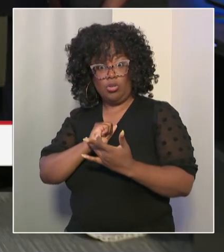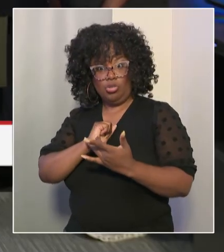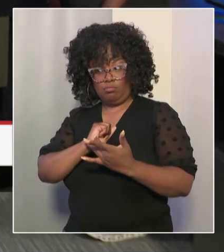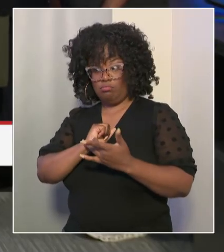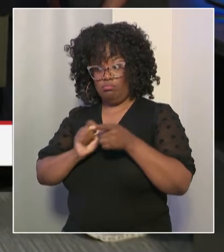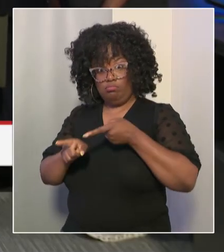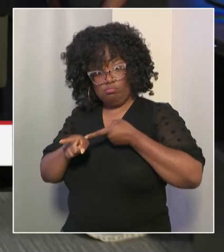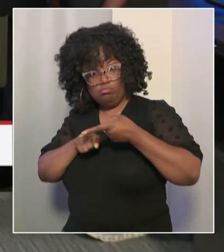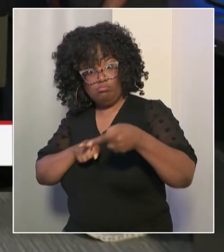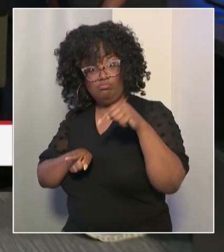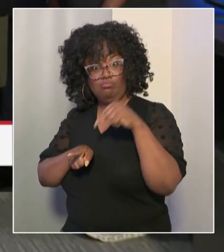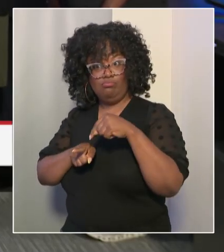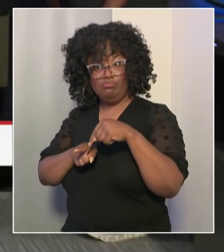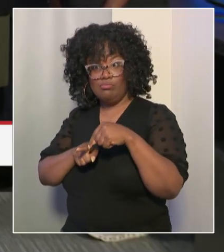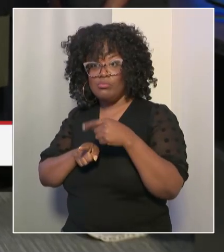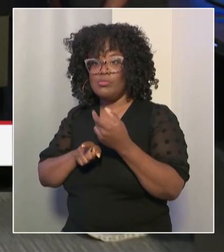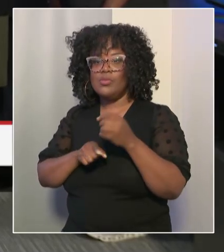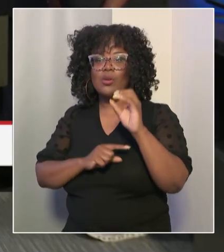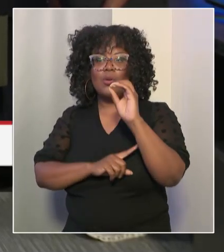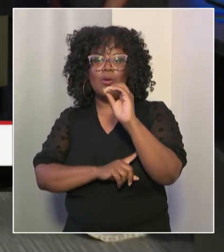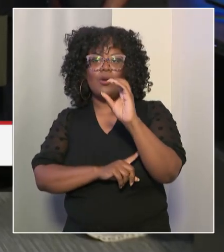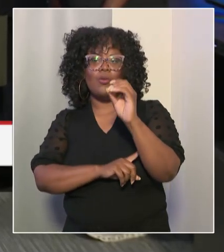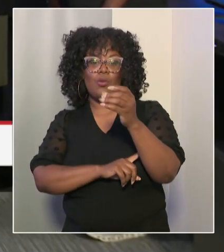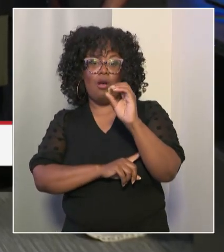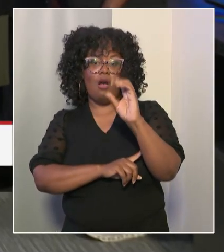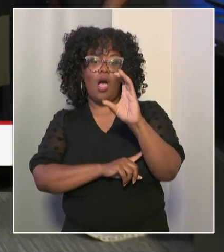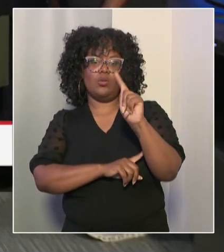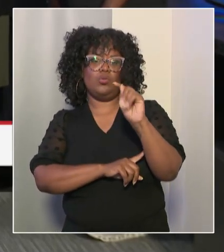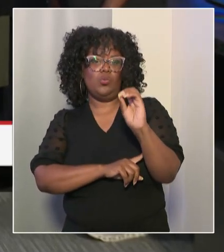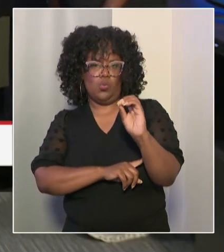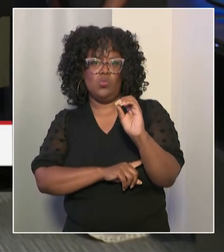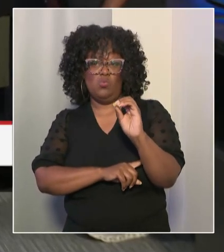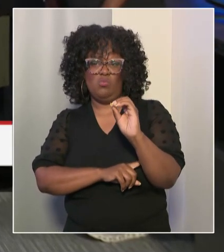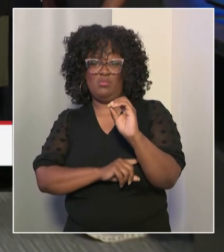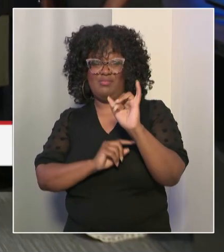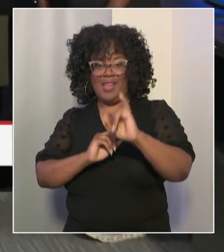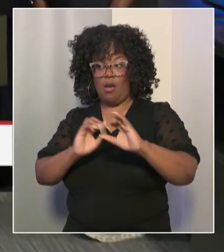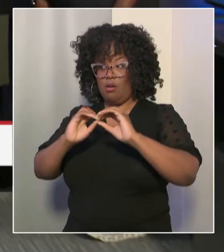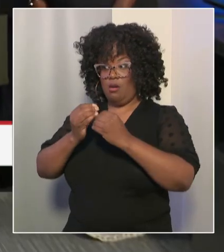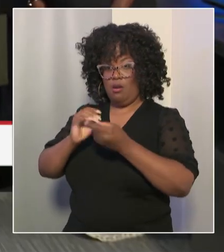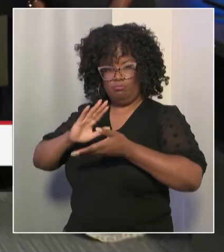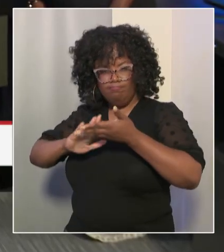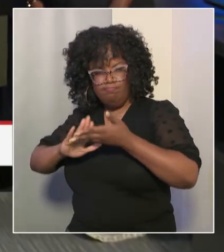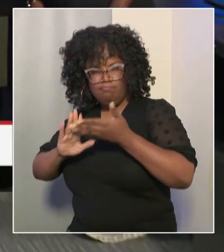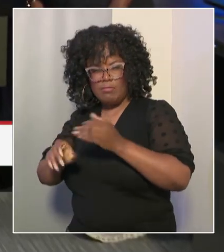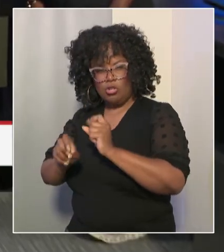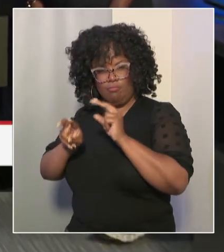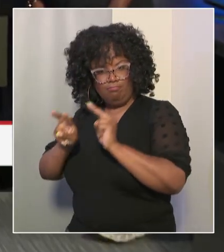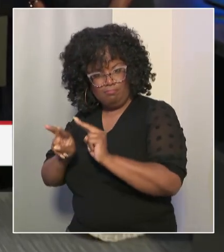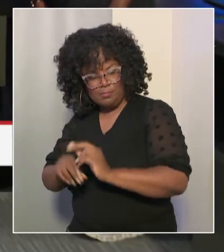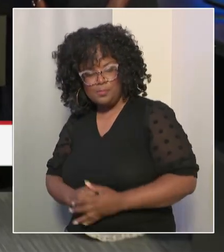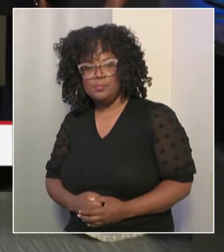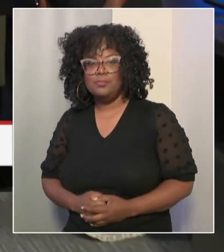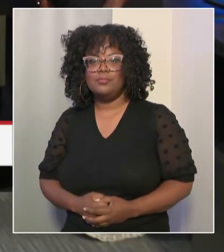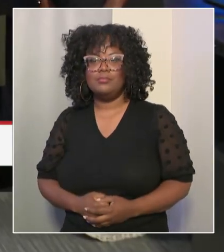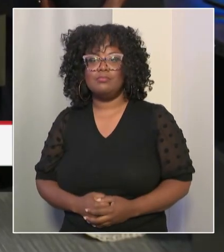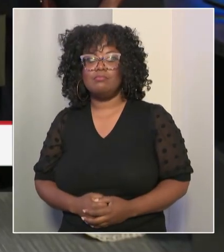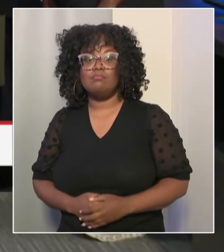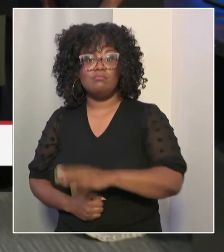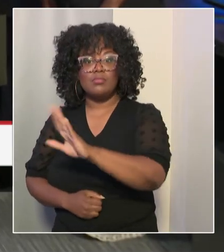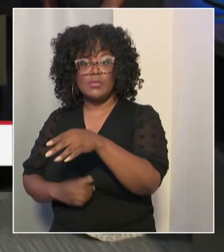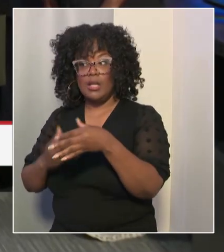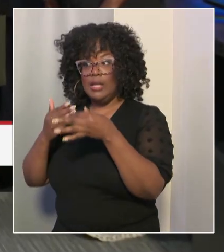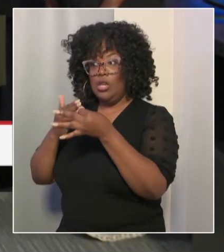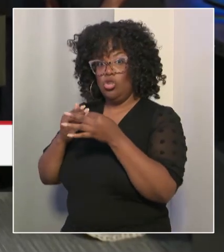Award from the Association of Public Safety Communications Officials International at their annual conference next